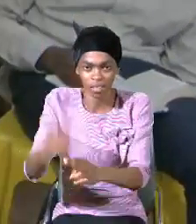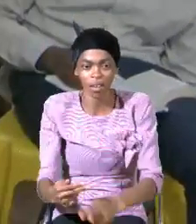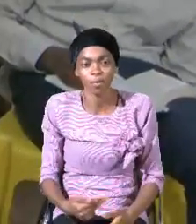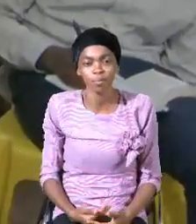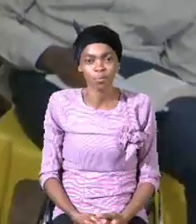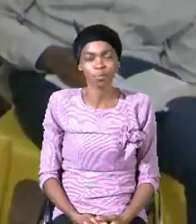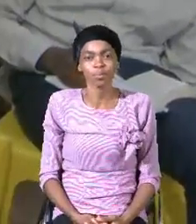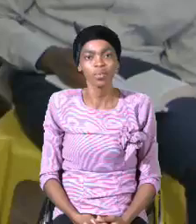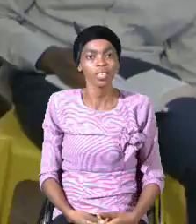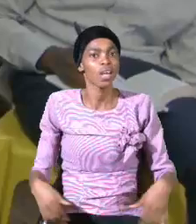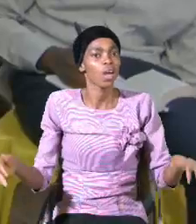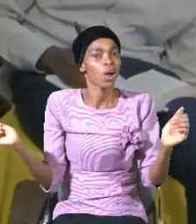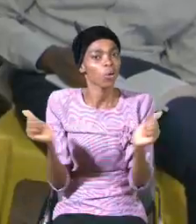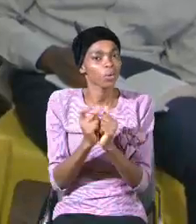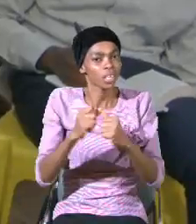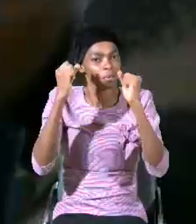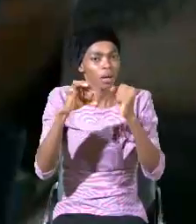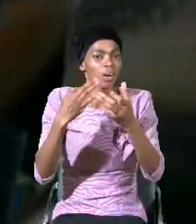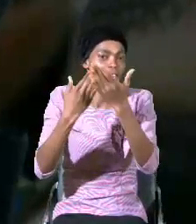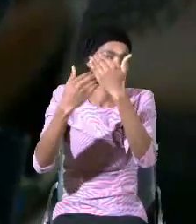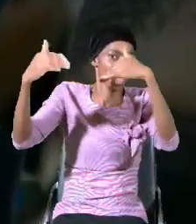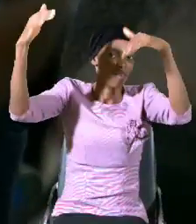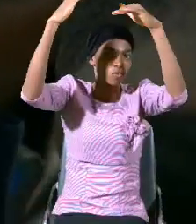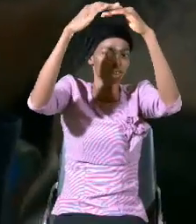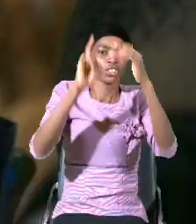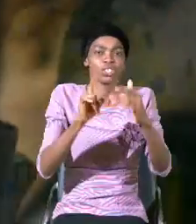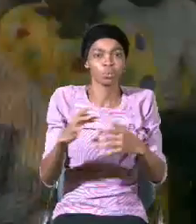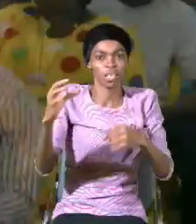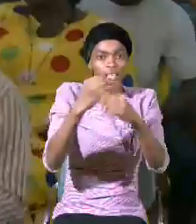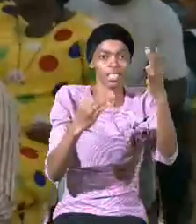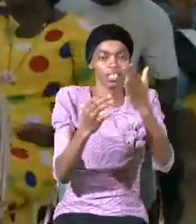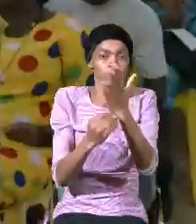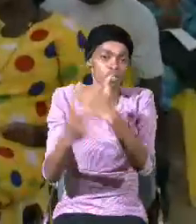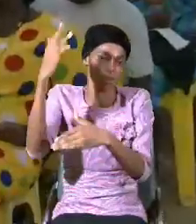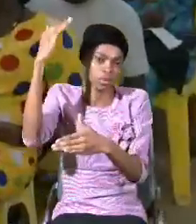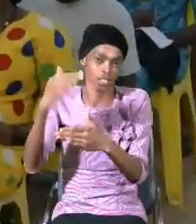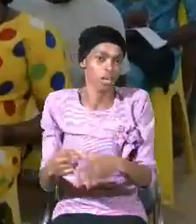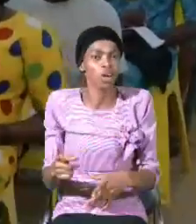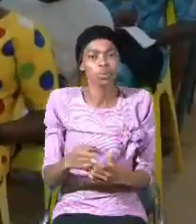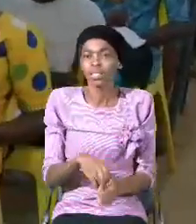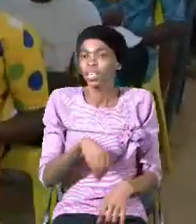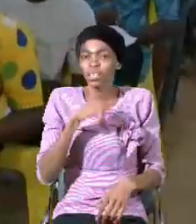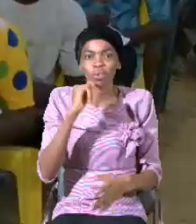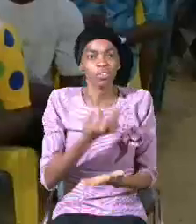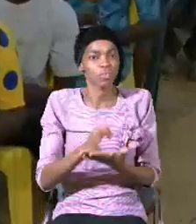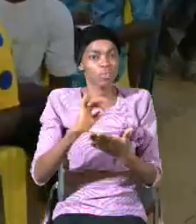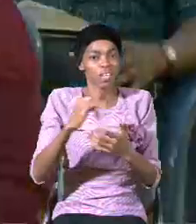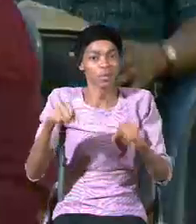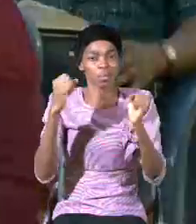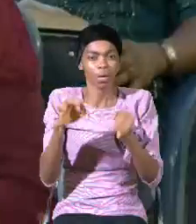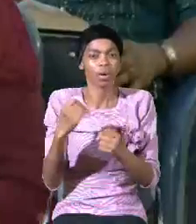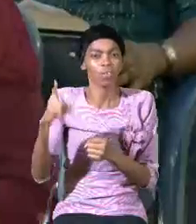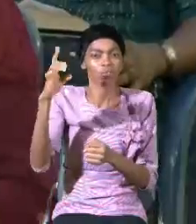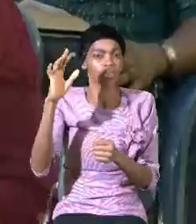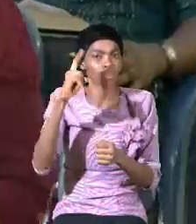With the power of heaven, you will get there. With the unfailing power of God, you will get